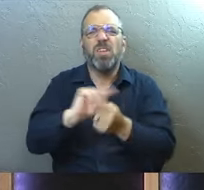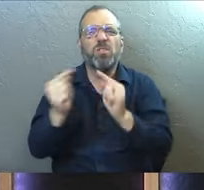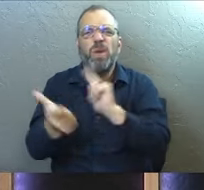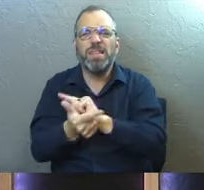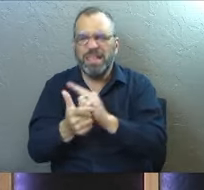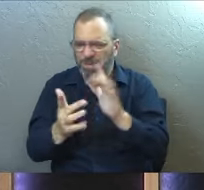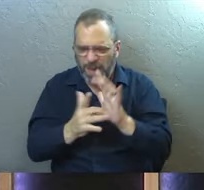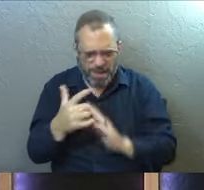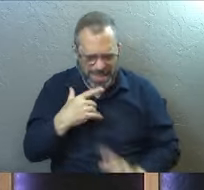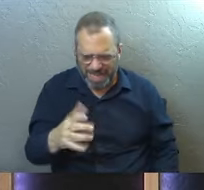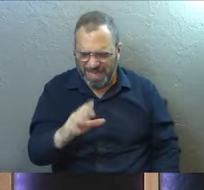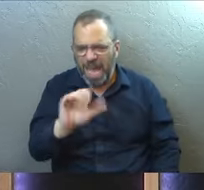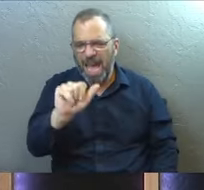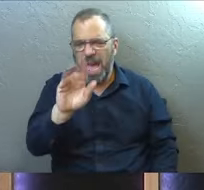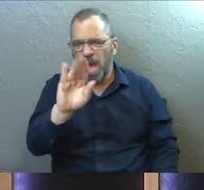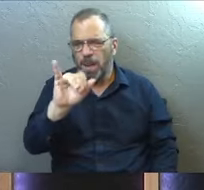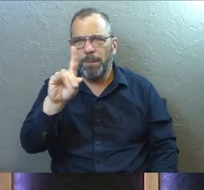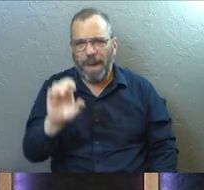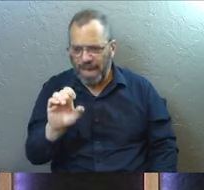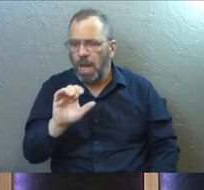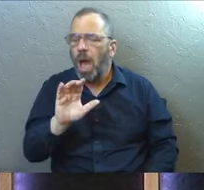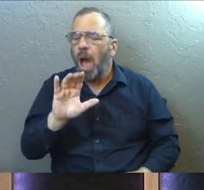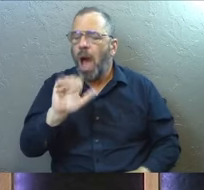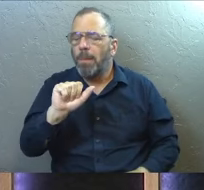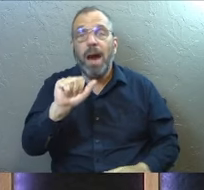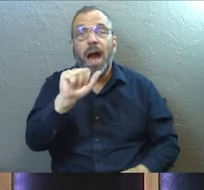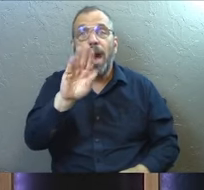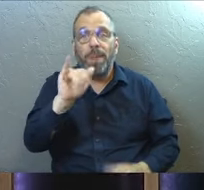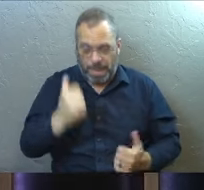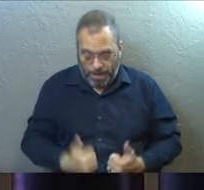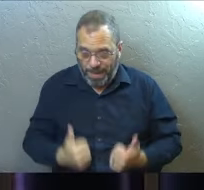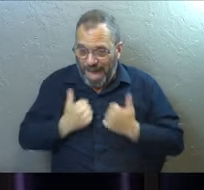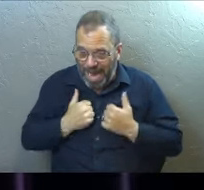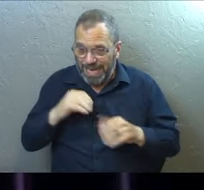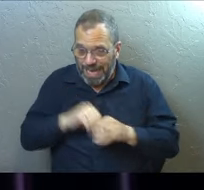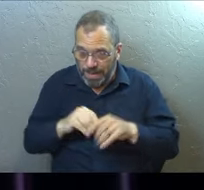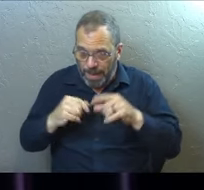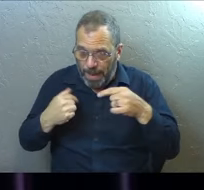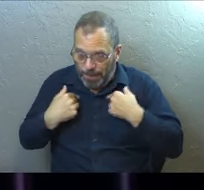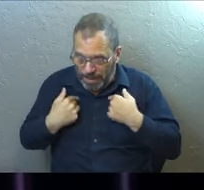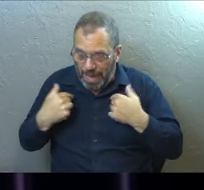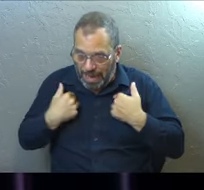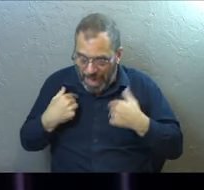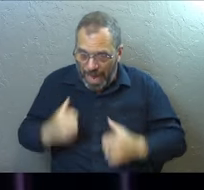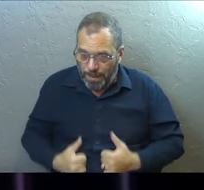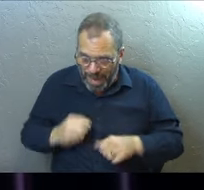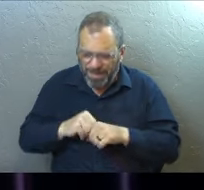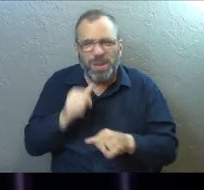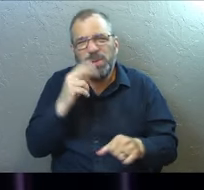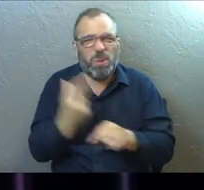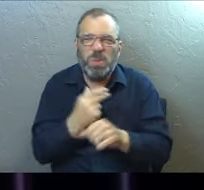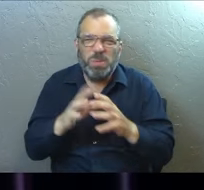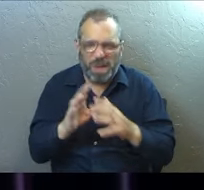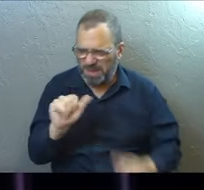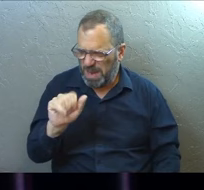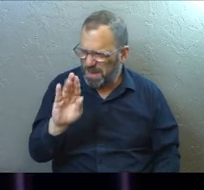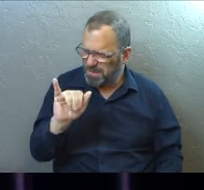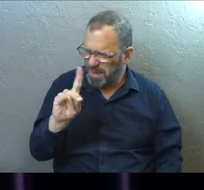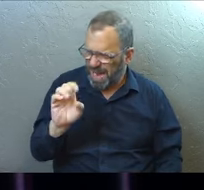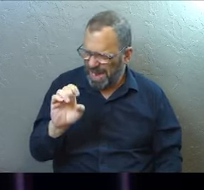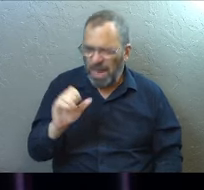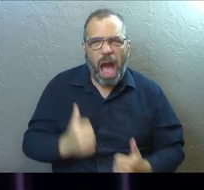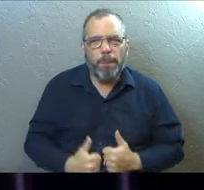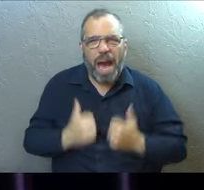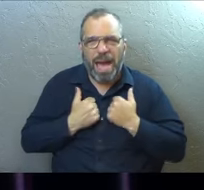translations of your Bible may say the word abide. He says, abide in me, and I'll abide in you. And that word we don't use very much, but again,